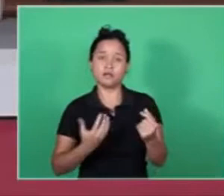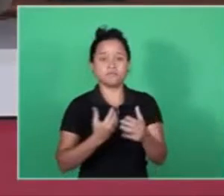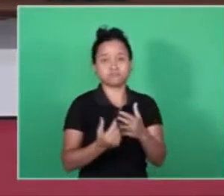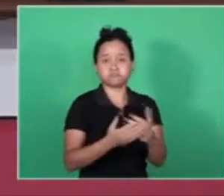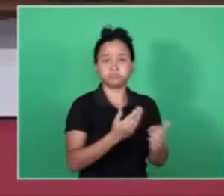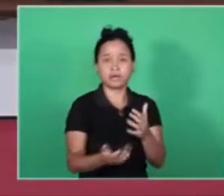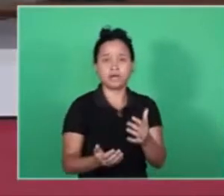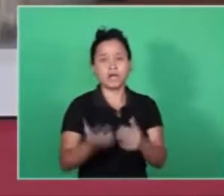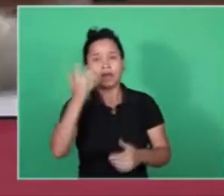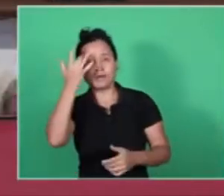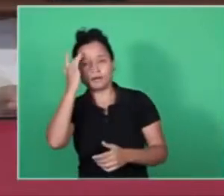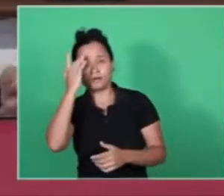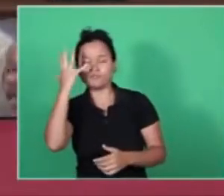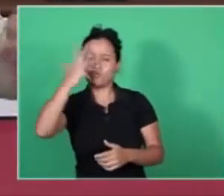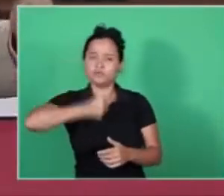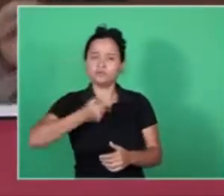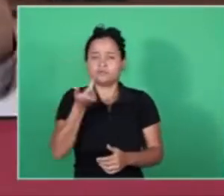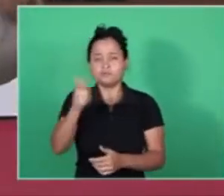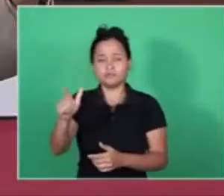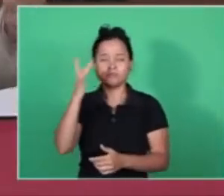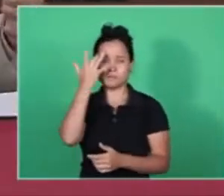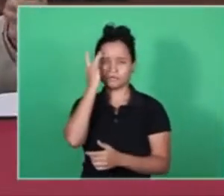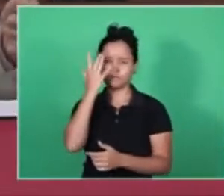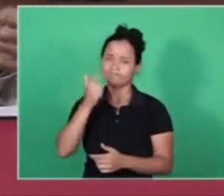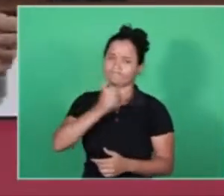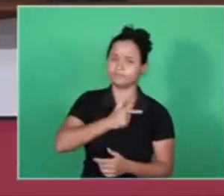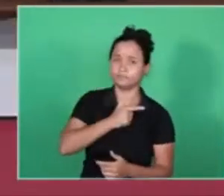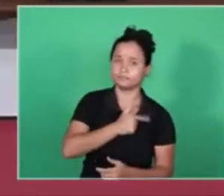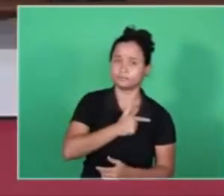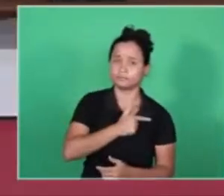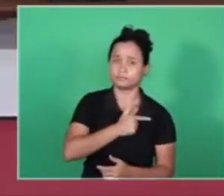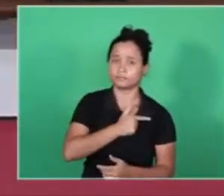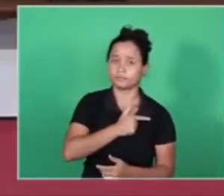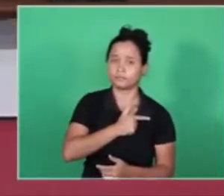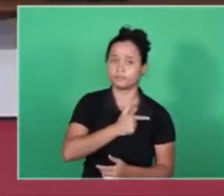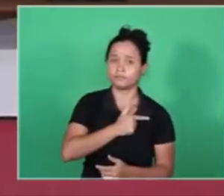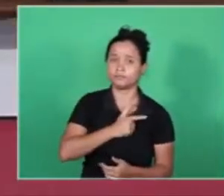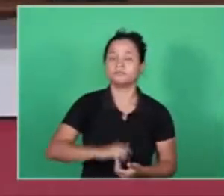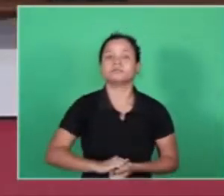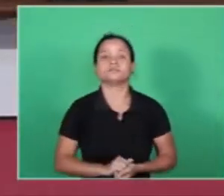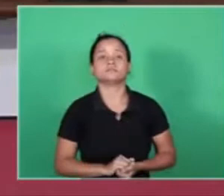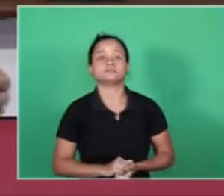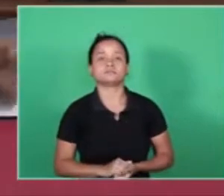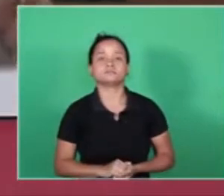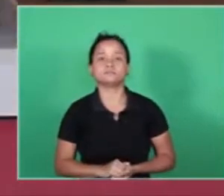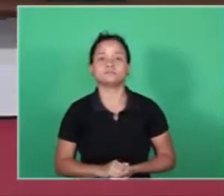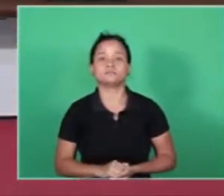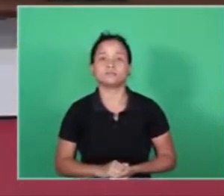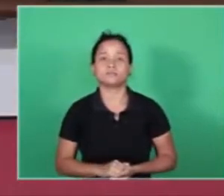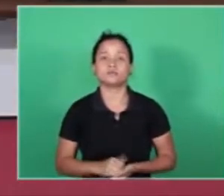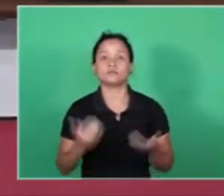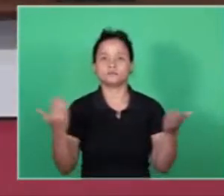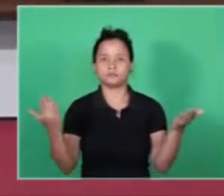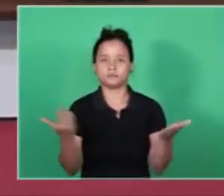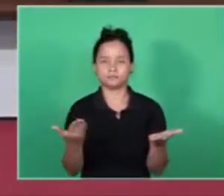this, and what you think it's beautiful, it's ugly. This is the benefit. So let's look